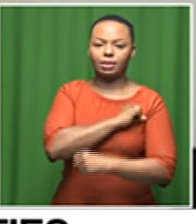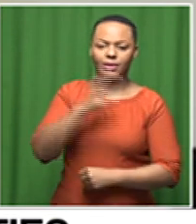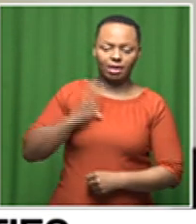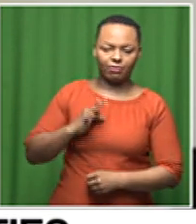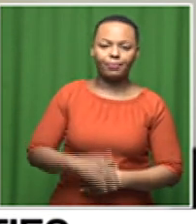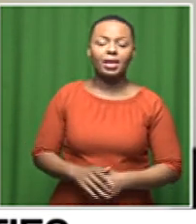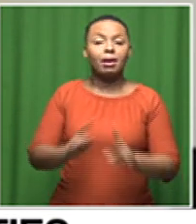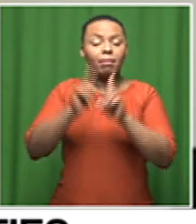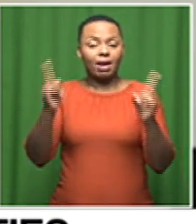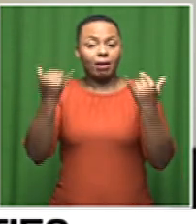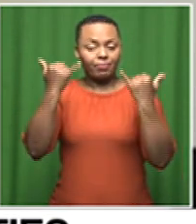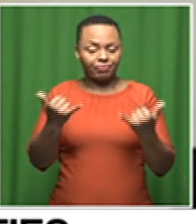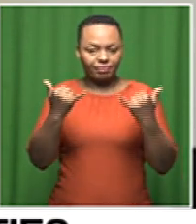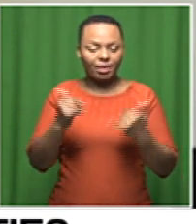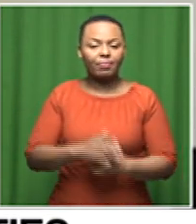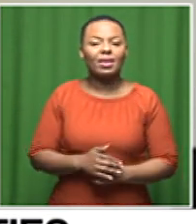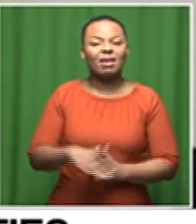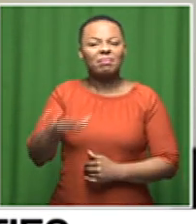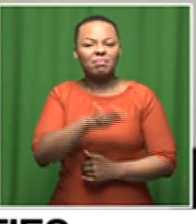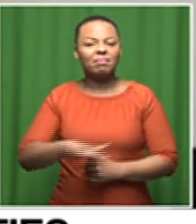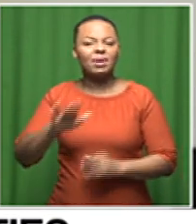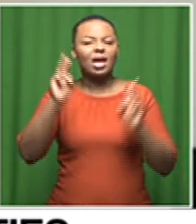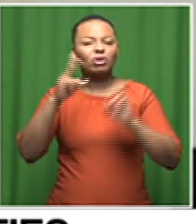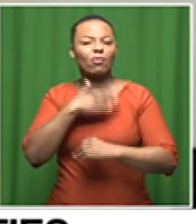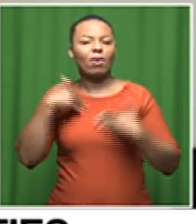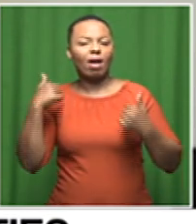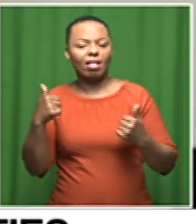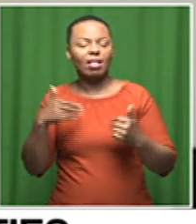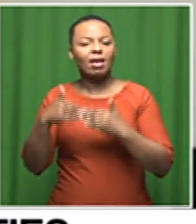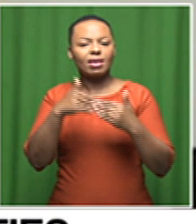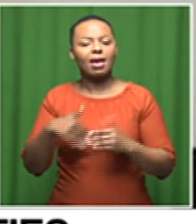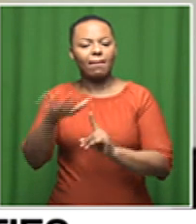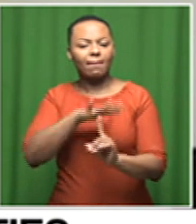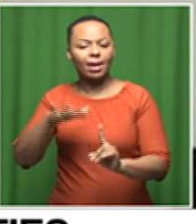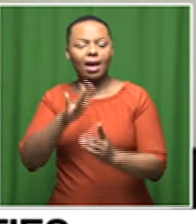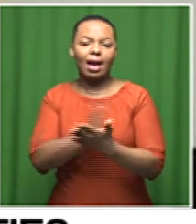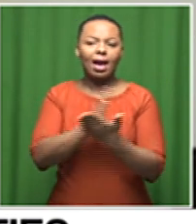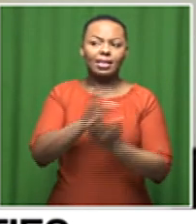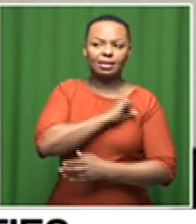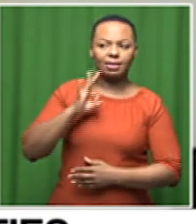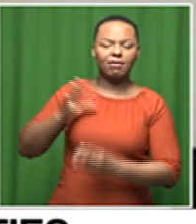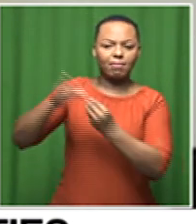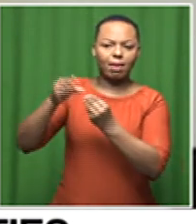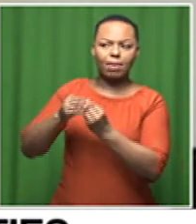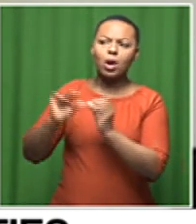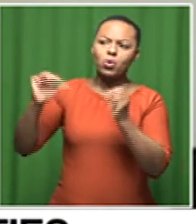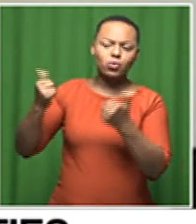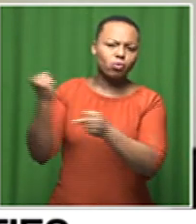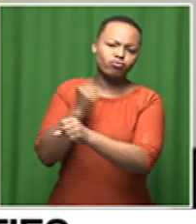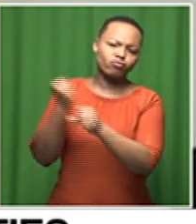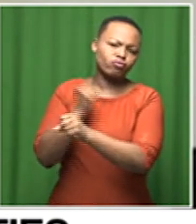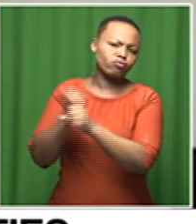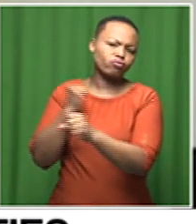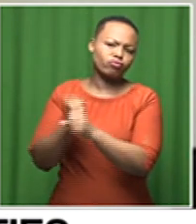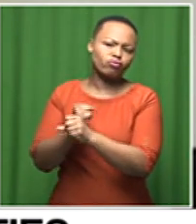not condoning the fact that within the healthcare sector, there are those other staff members that are doing their level best